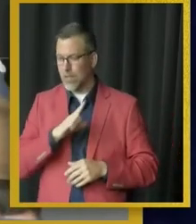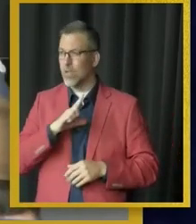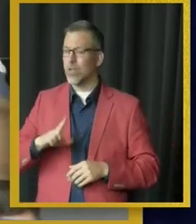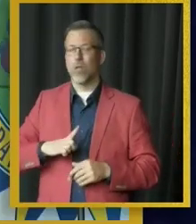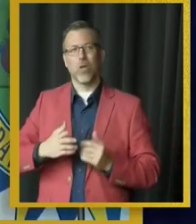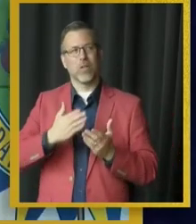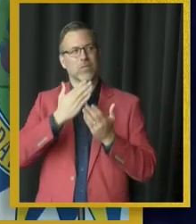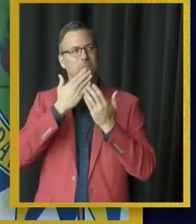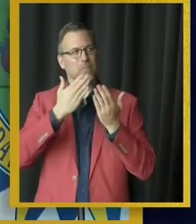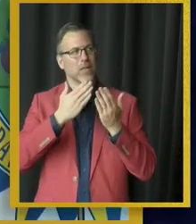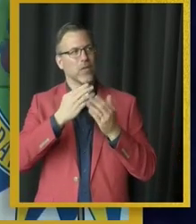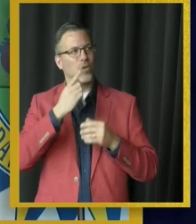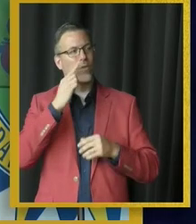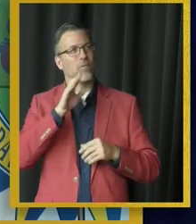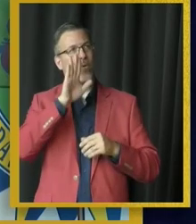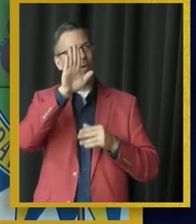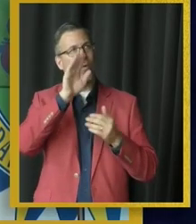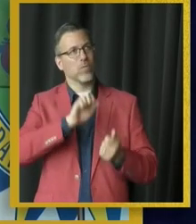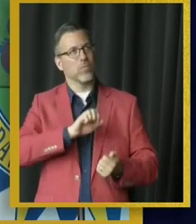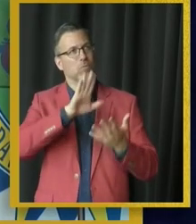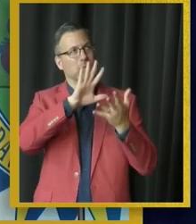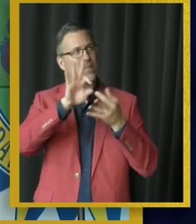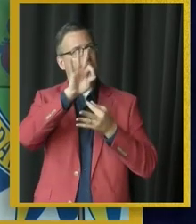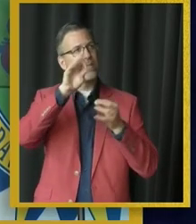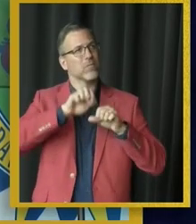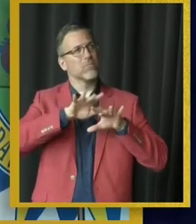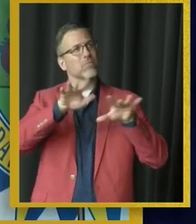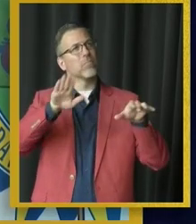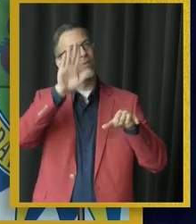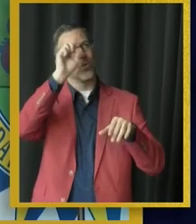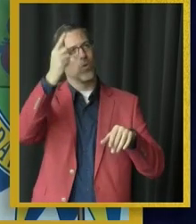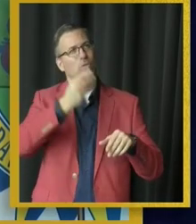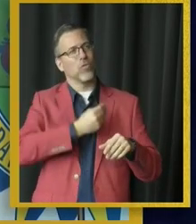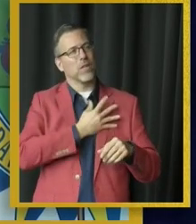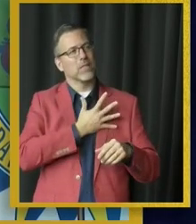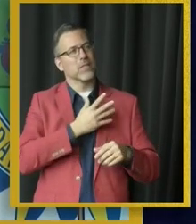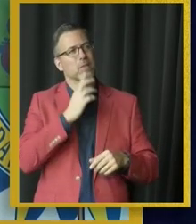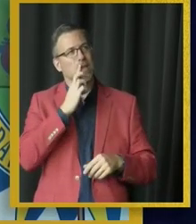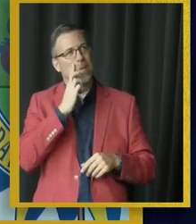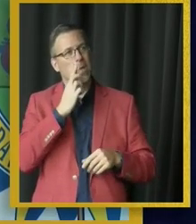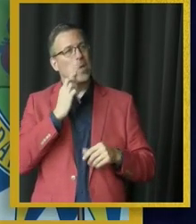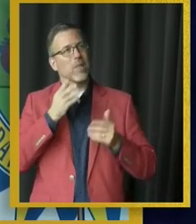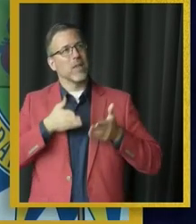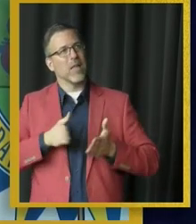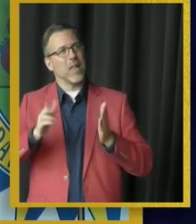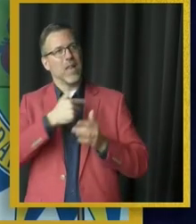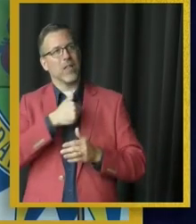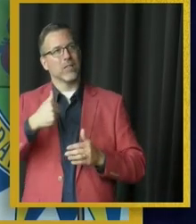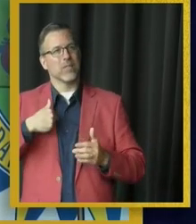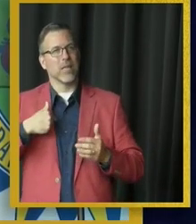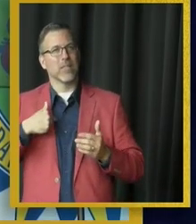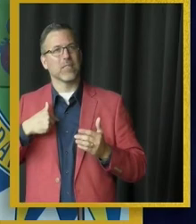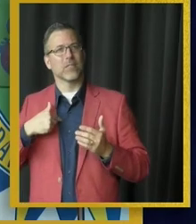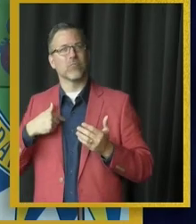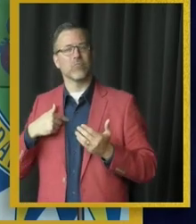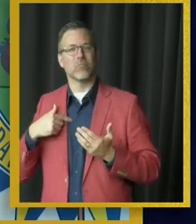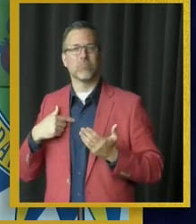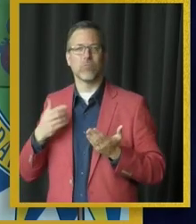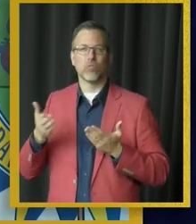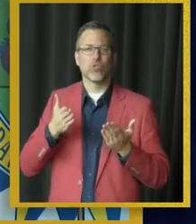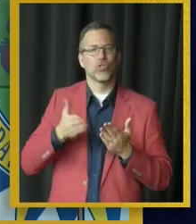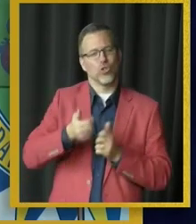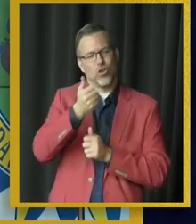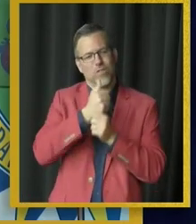you for your presence and your grace that allows us to serve each second,